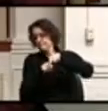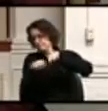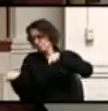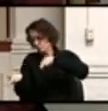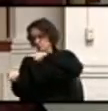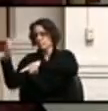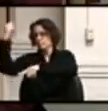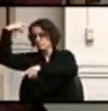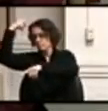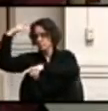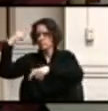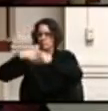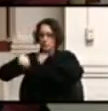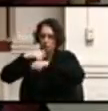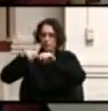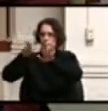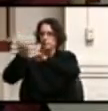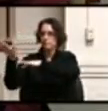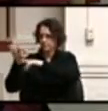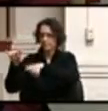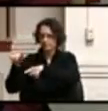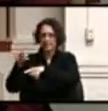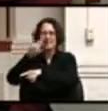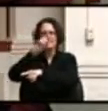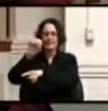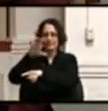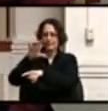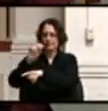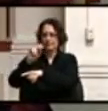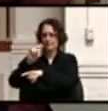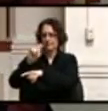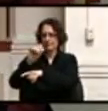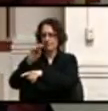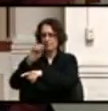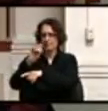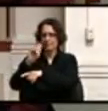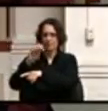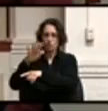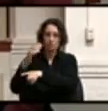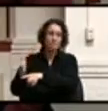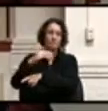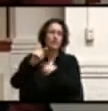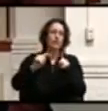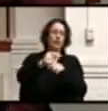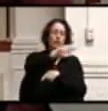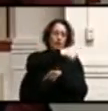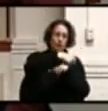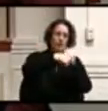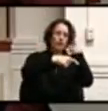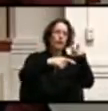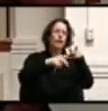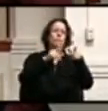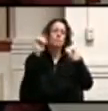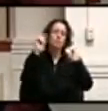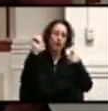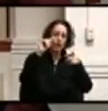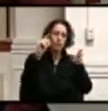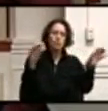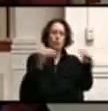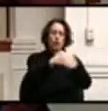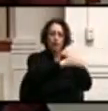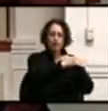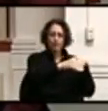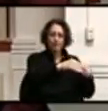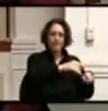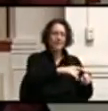dining, training room, and two bunk rooms. Toilet, of course, turnout gear, gear